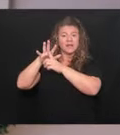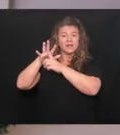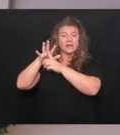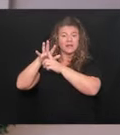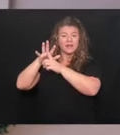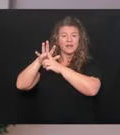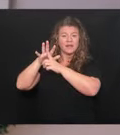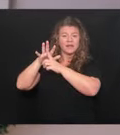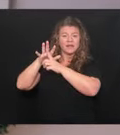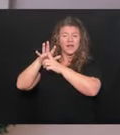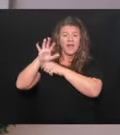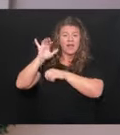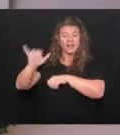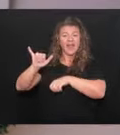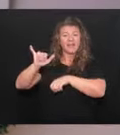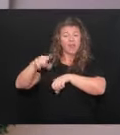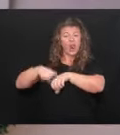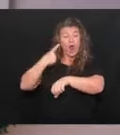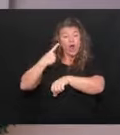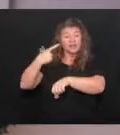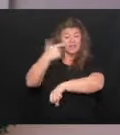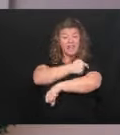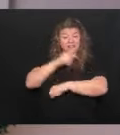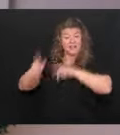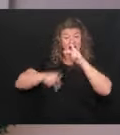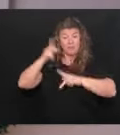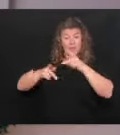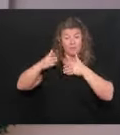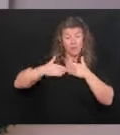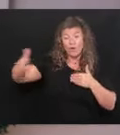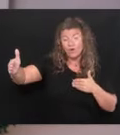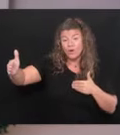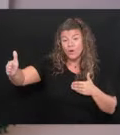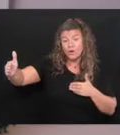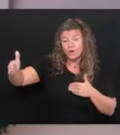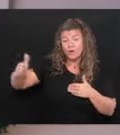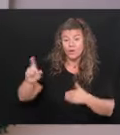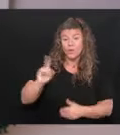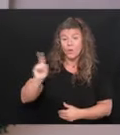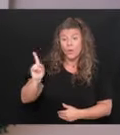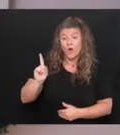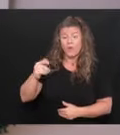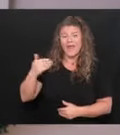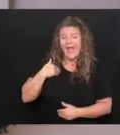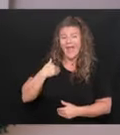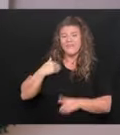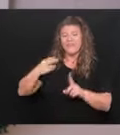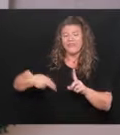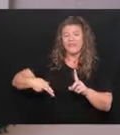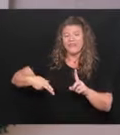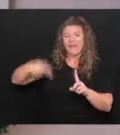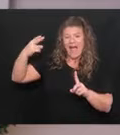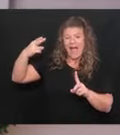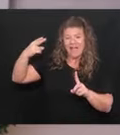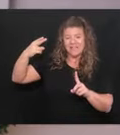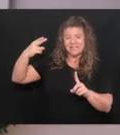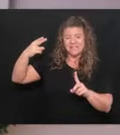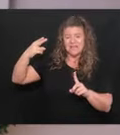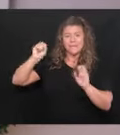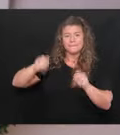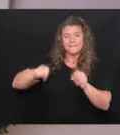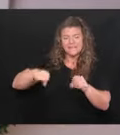the longest vaccinated, population in our country, that we have the highest